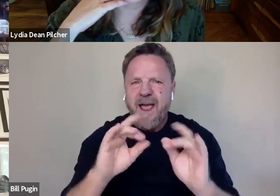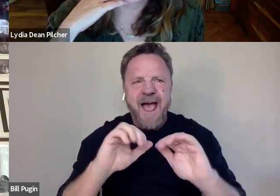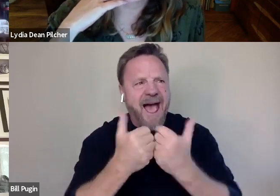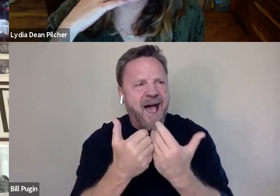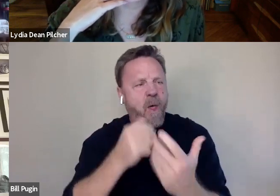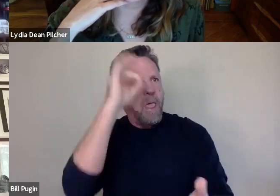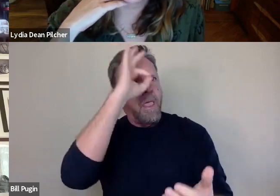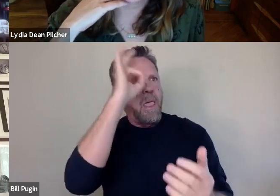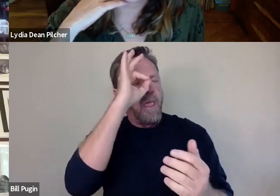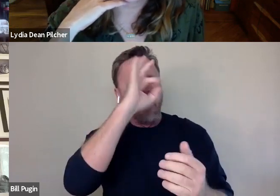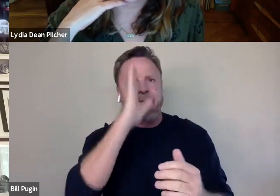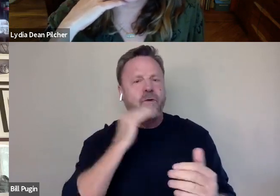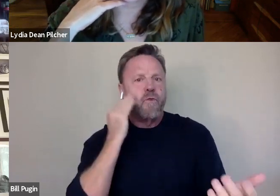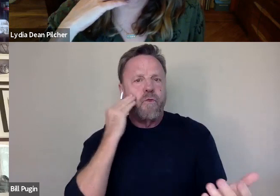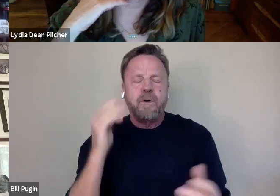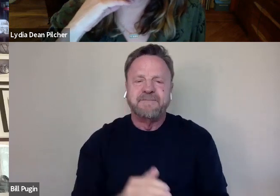knew?